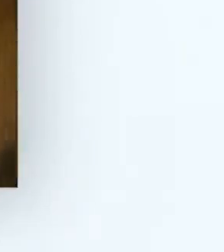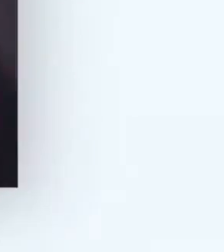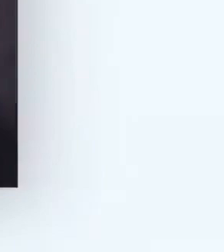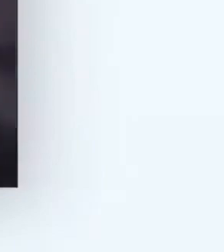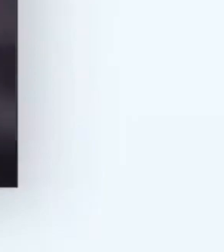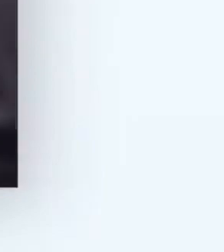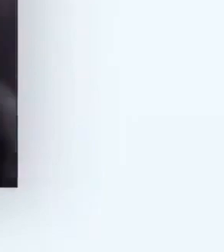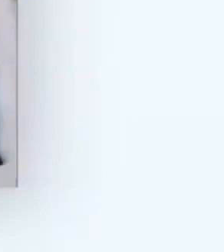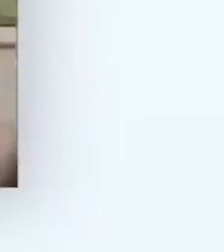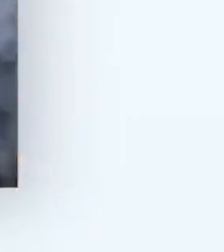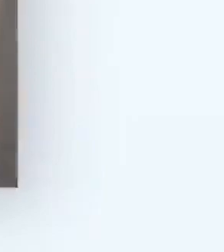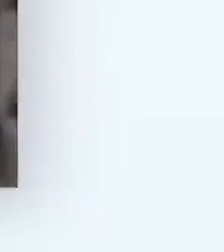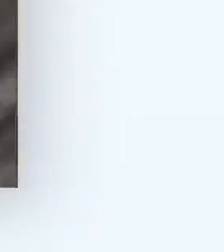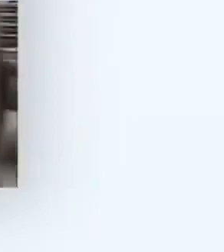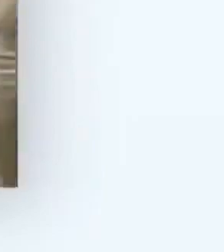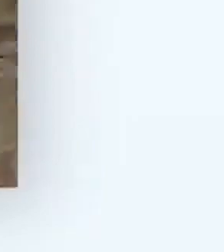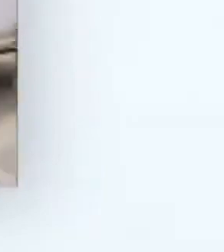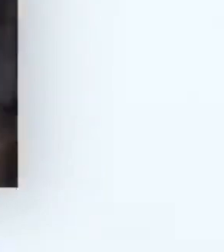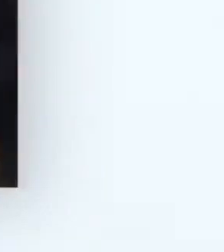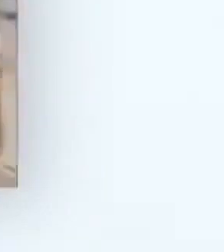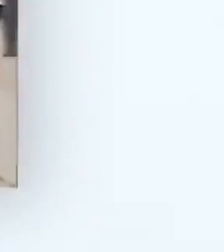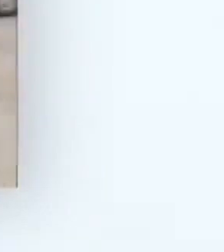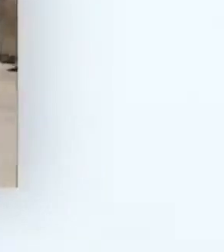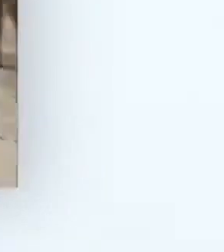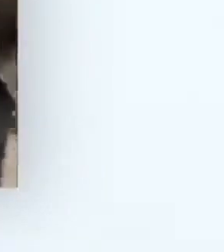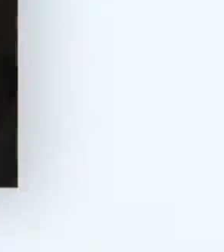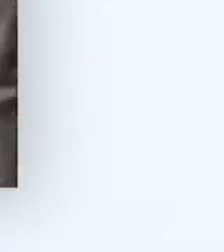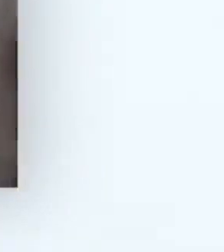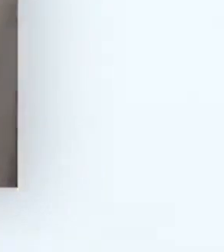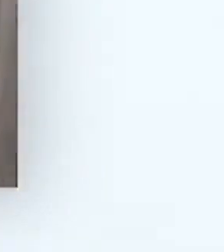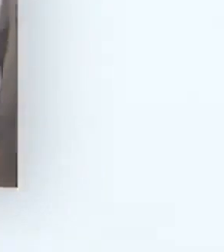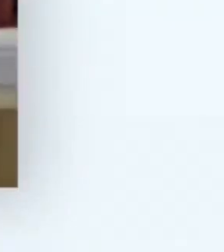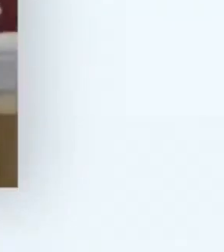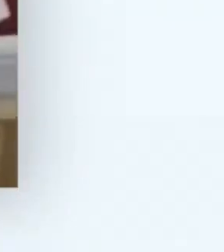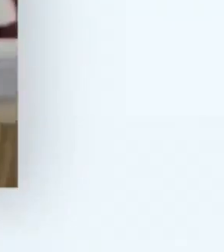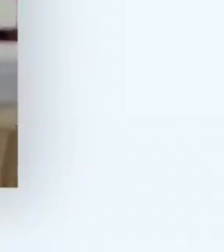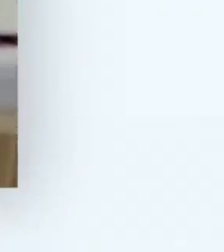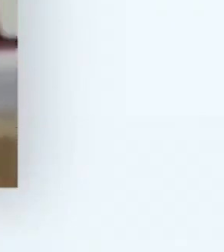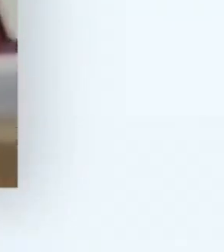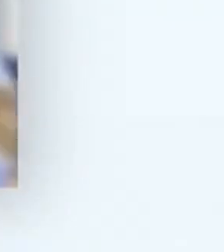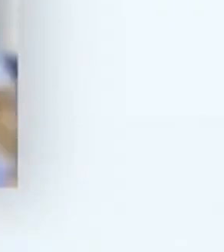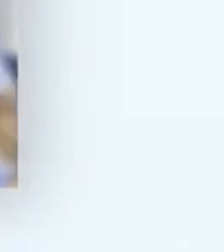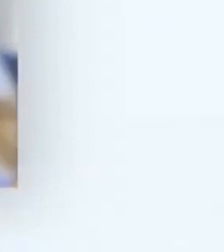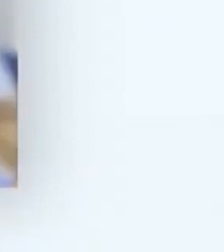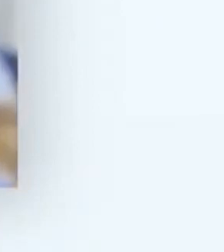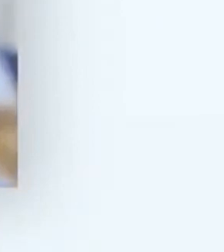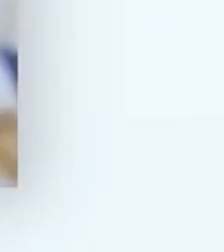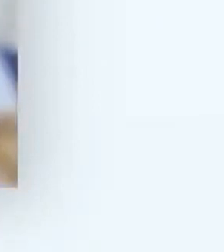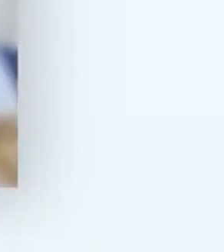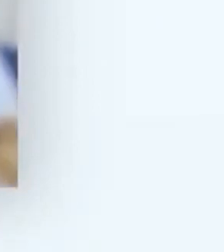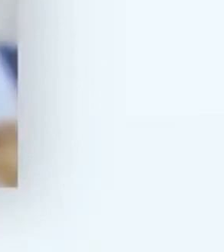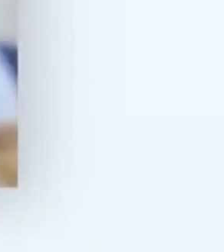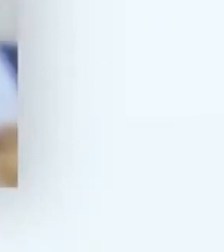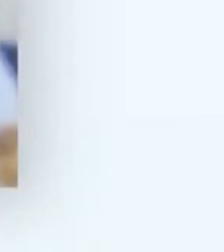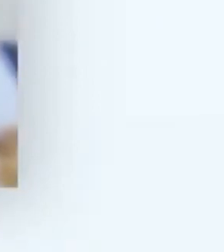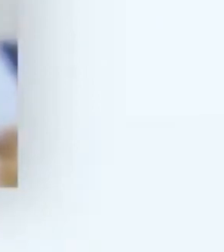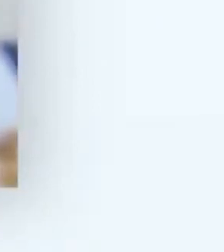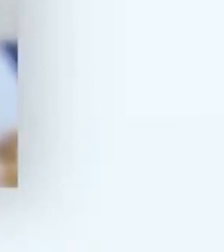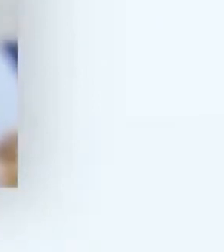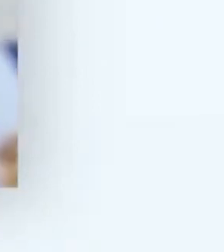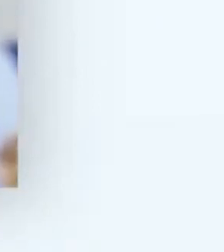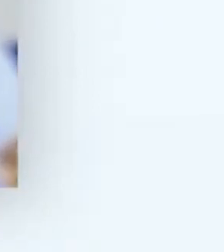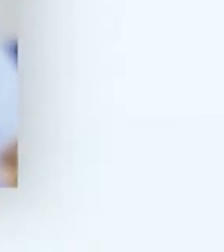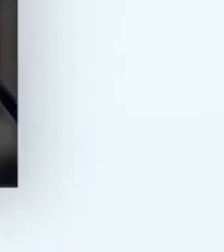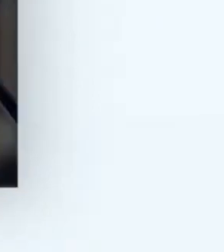coupable. The first to convict for rape as a tool of genocide. The chamber confirms the life sentence against